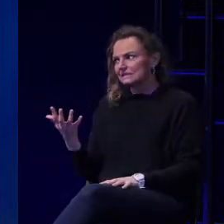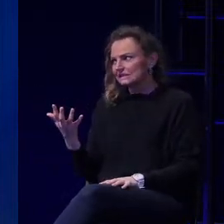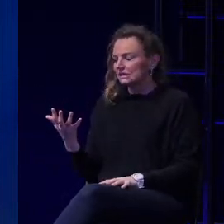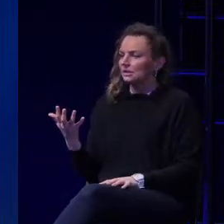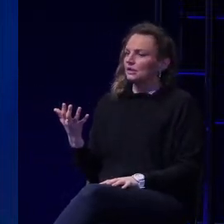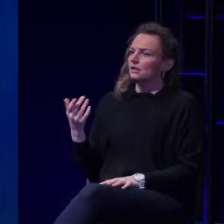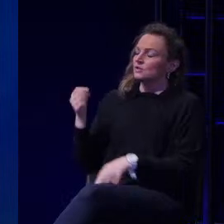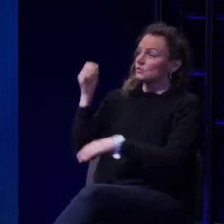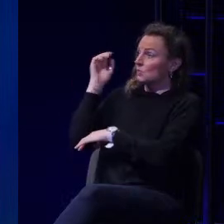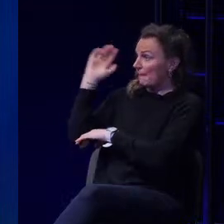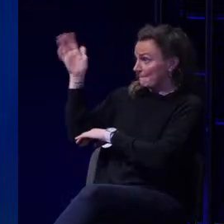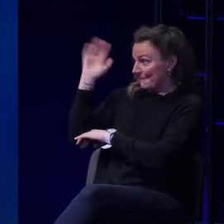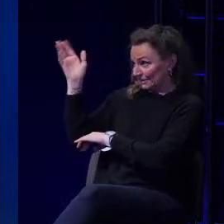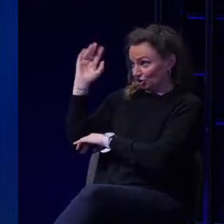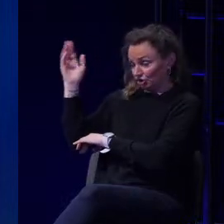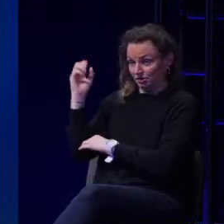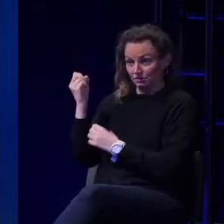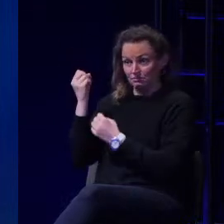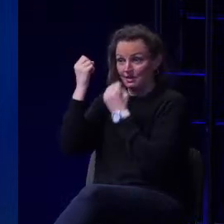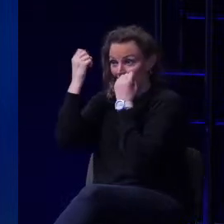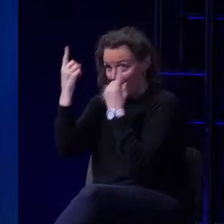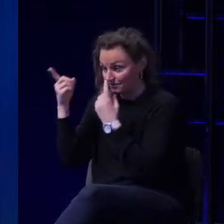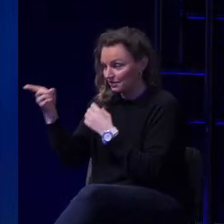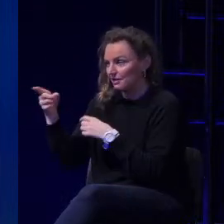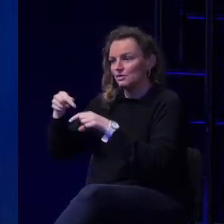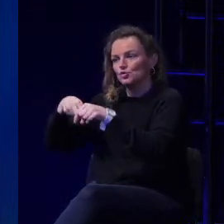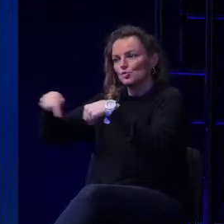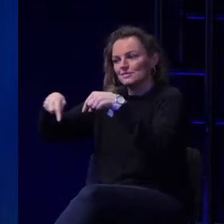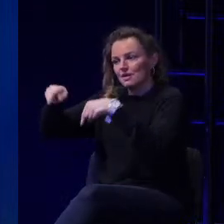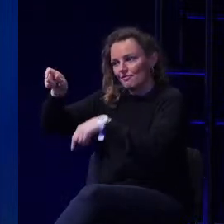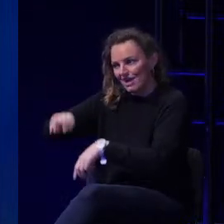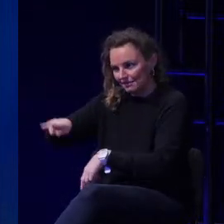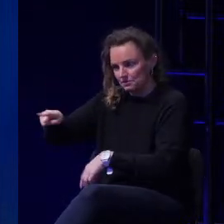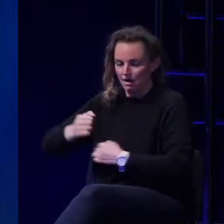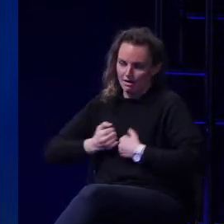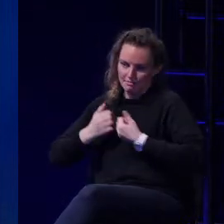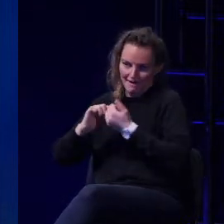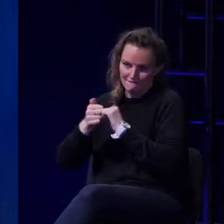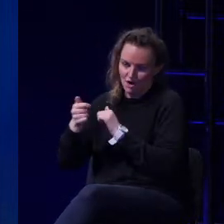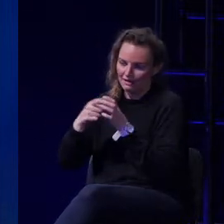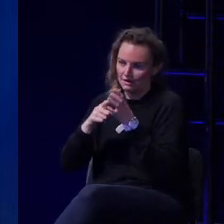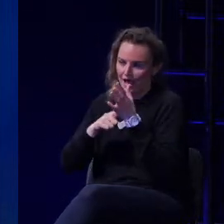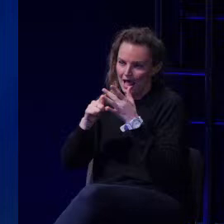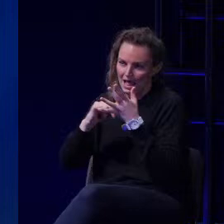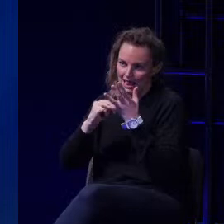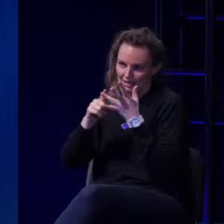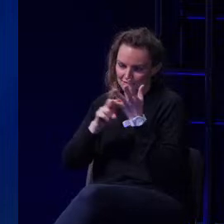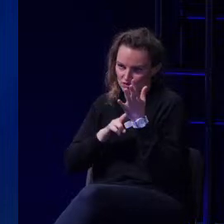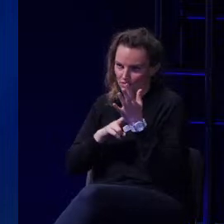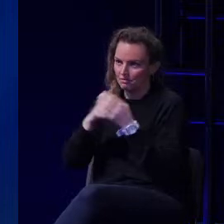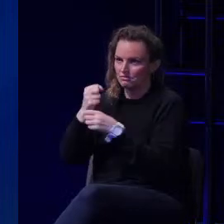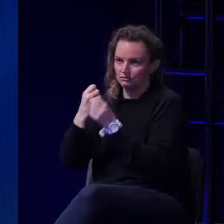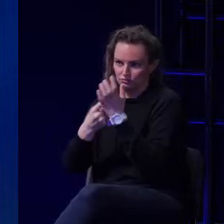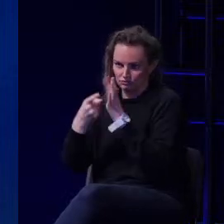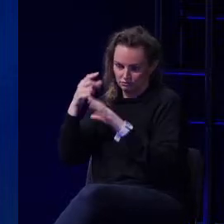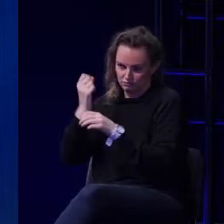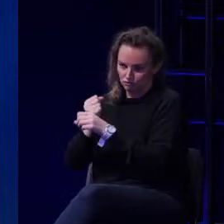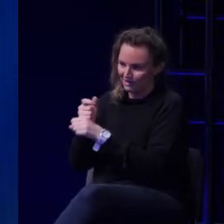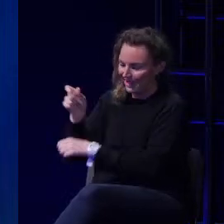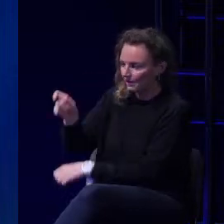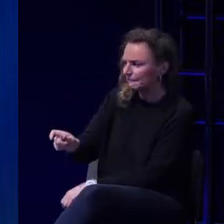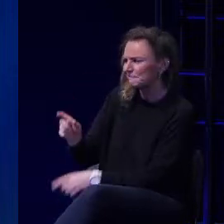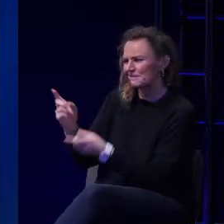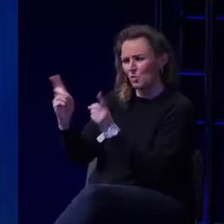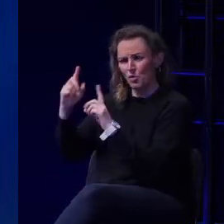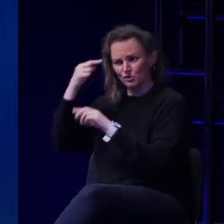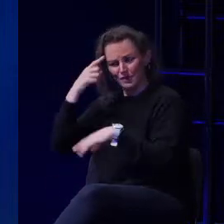so I pitched the idea to the director, who was my friend, Alice Seabright. What do you think if we actually tried to do this? Because